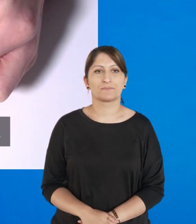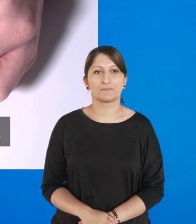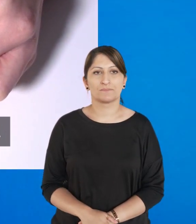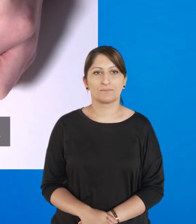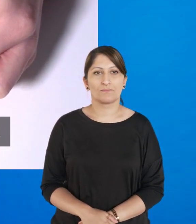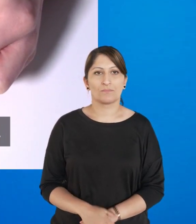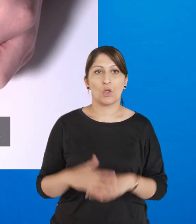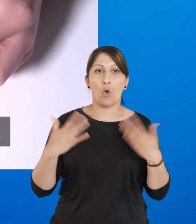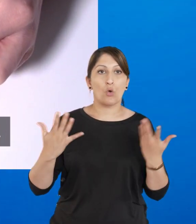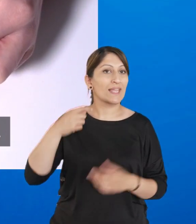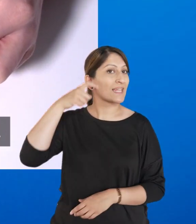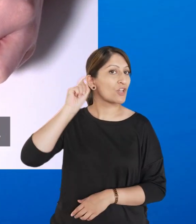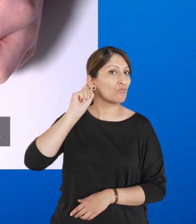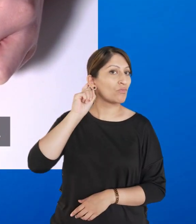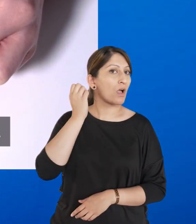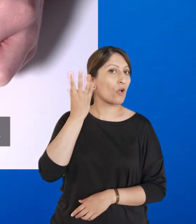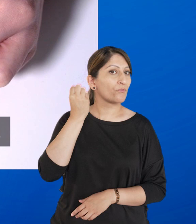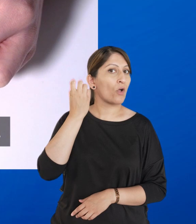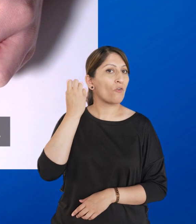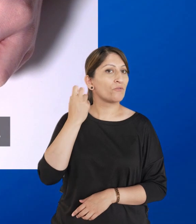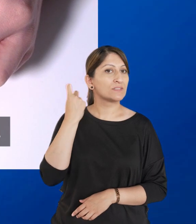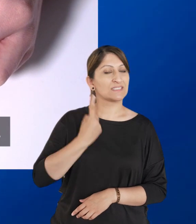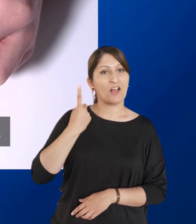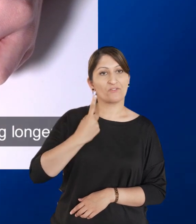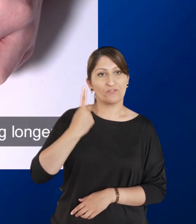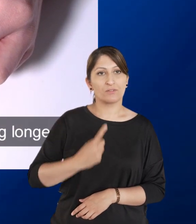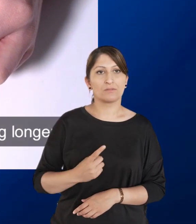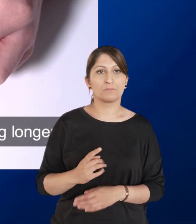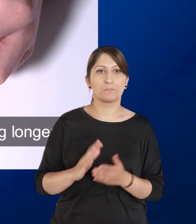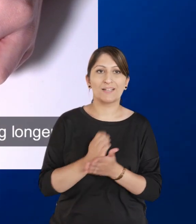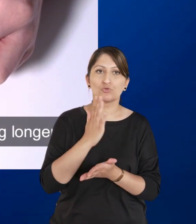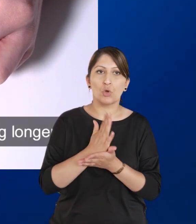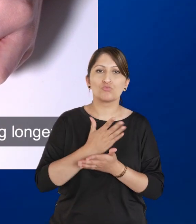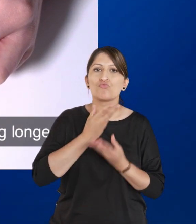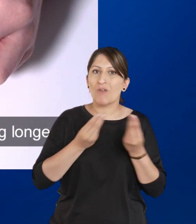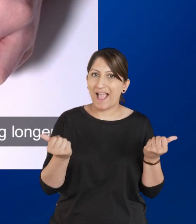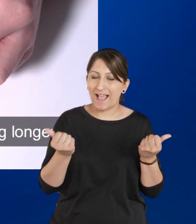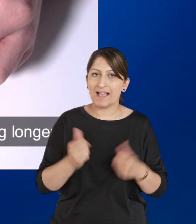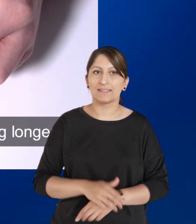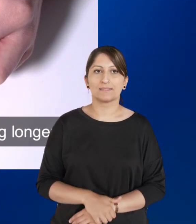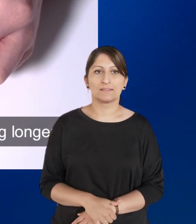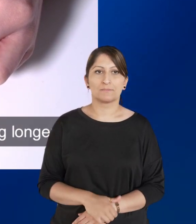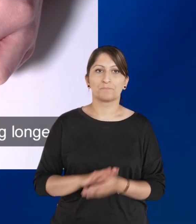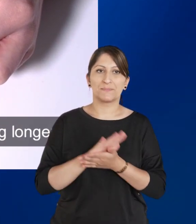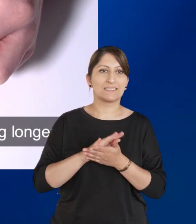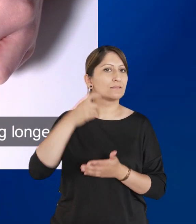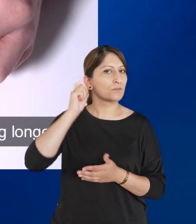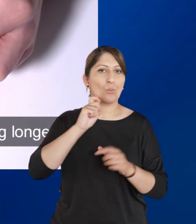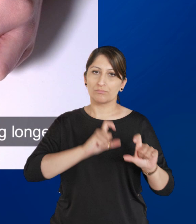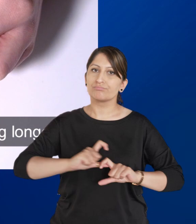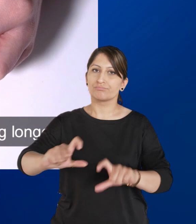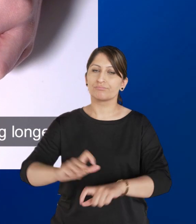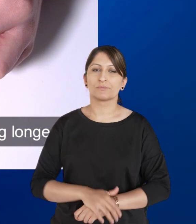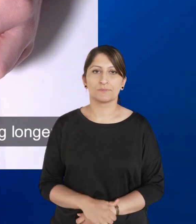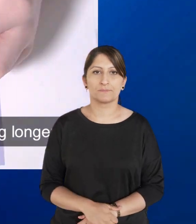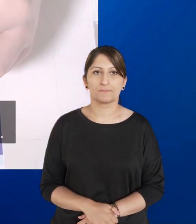cause the hearing aid to turn on and off by itself. Keeping hearing aids dry will result in the hearing aid lasting